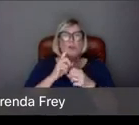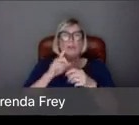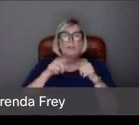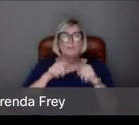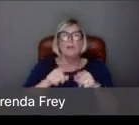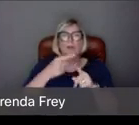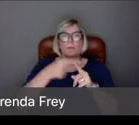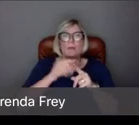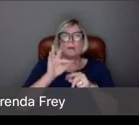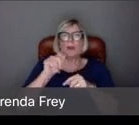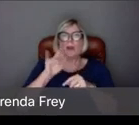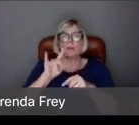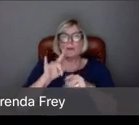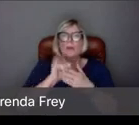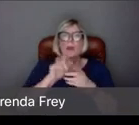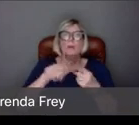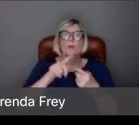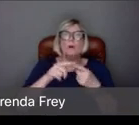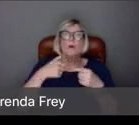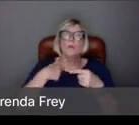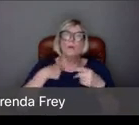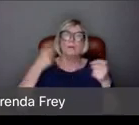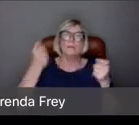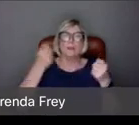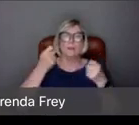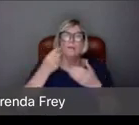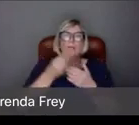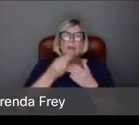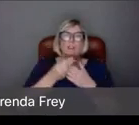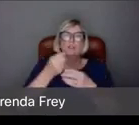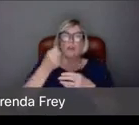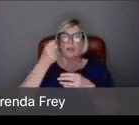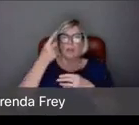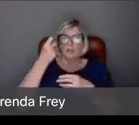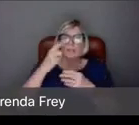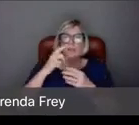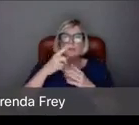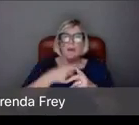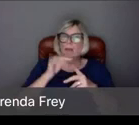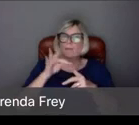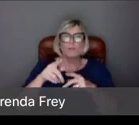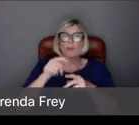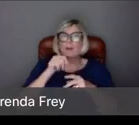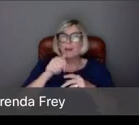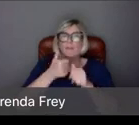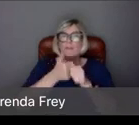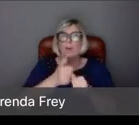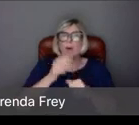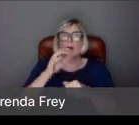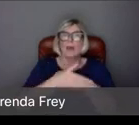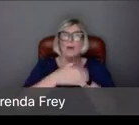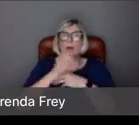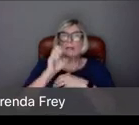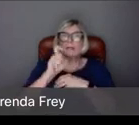we celebrate Financial Literacy Month. If you're not already following the county executive on social media,